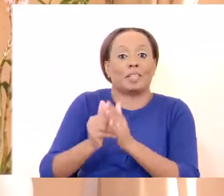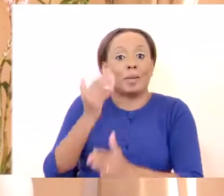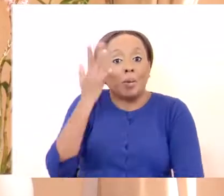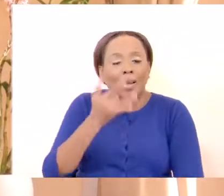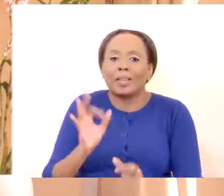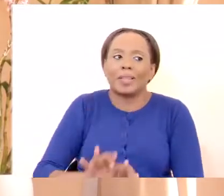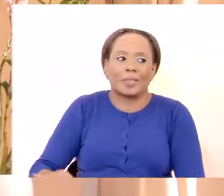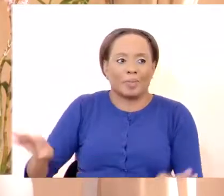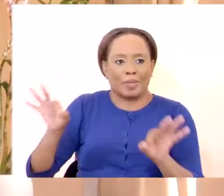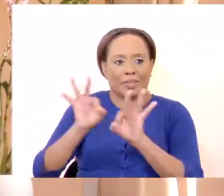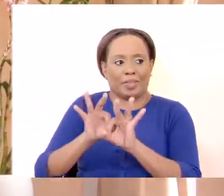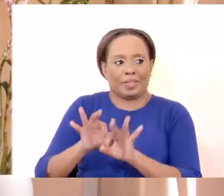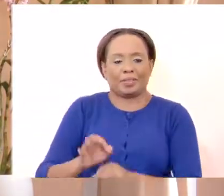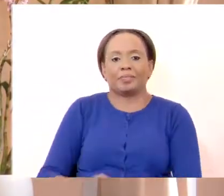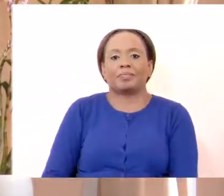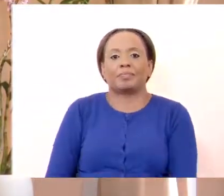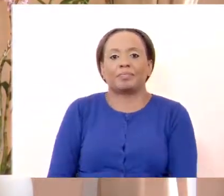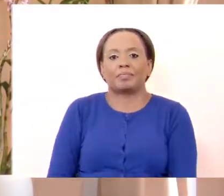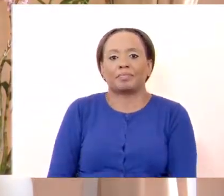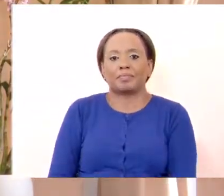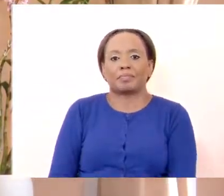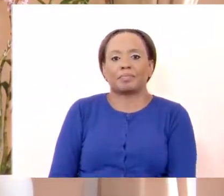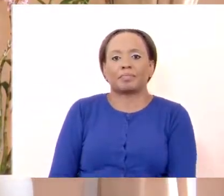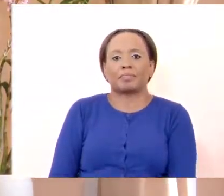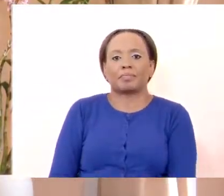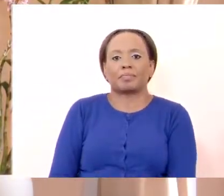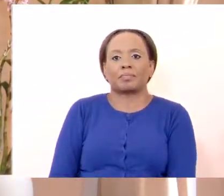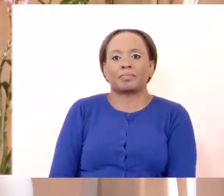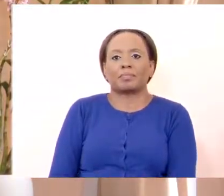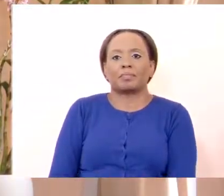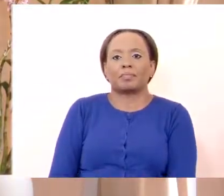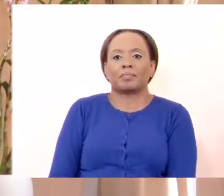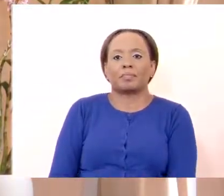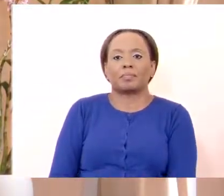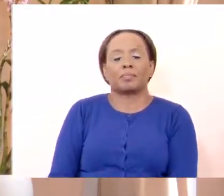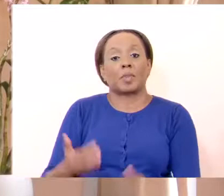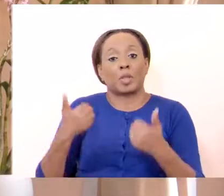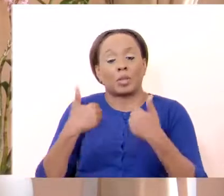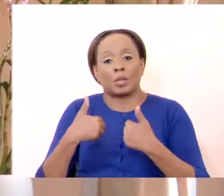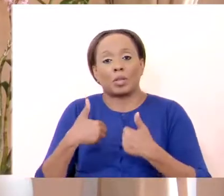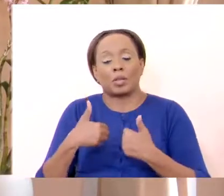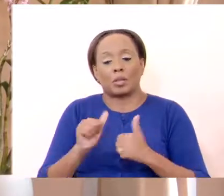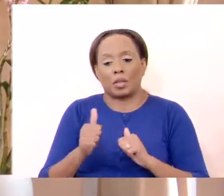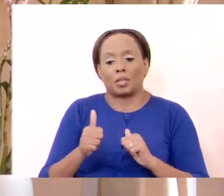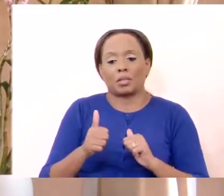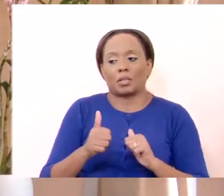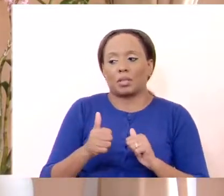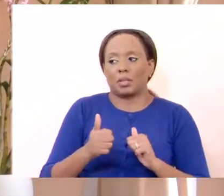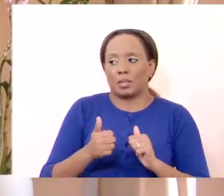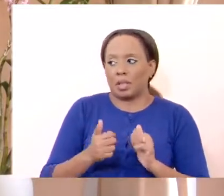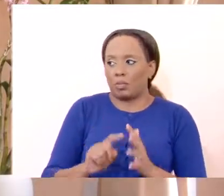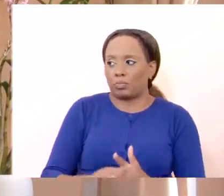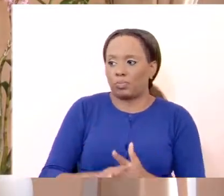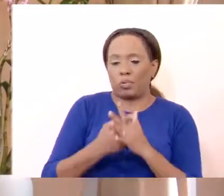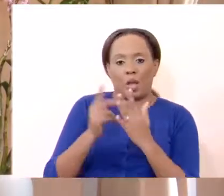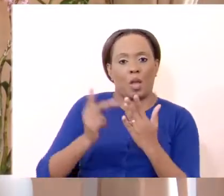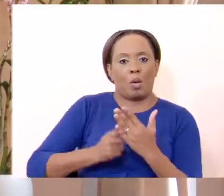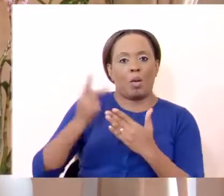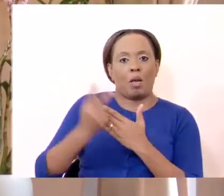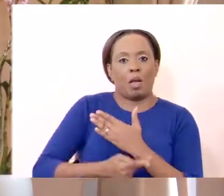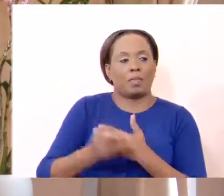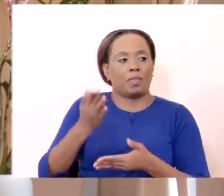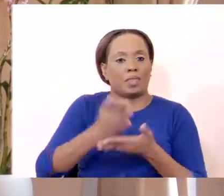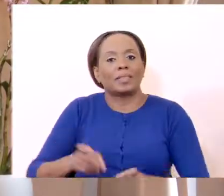do so when it comes to certain activities. And also we are also trying to roll out the program in some of the testing